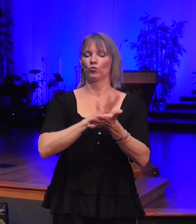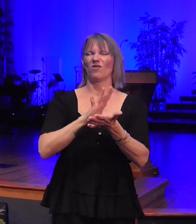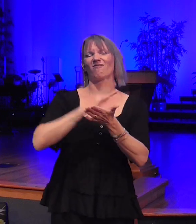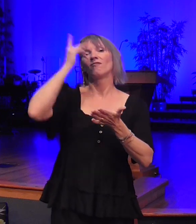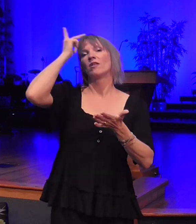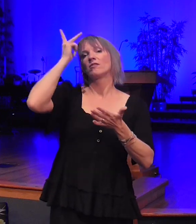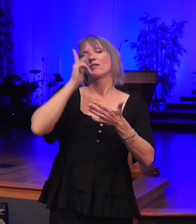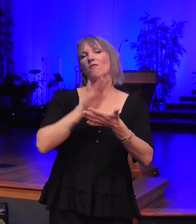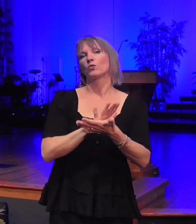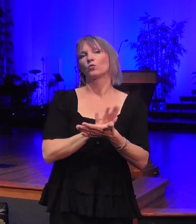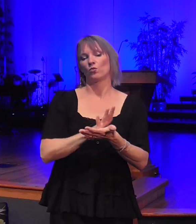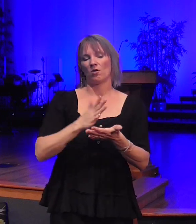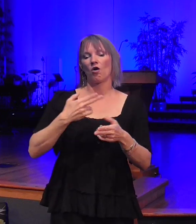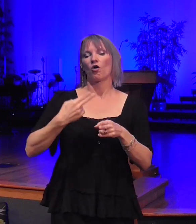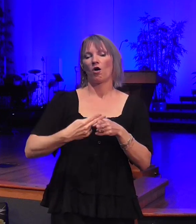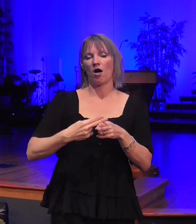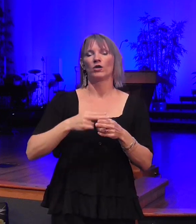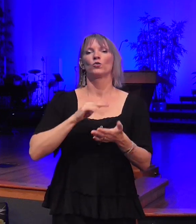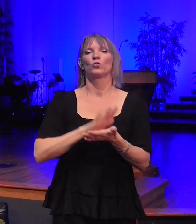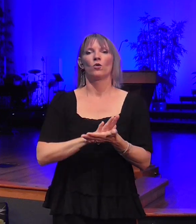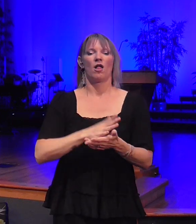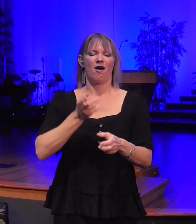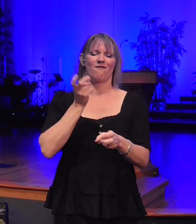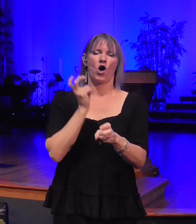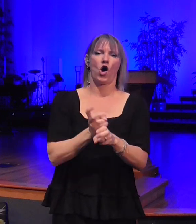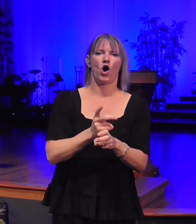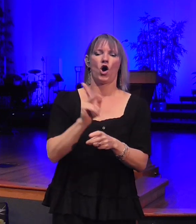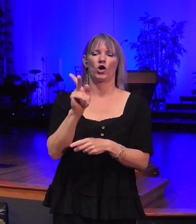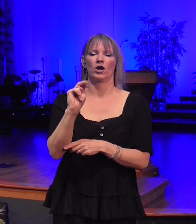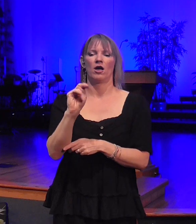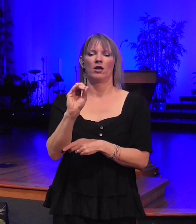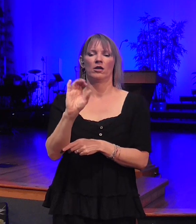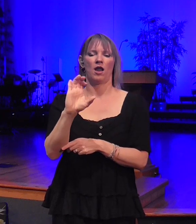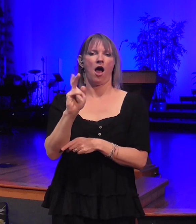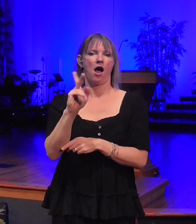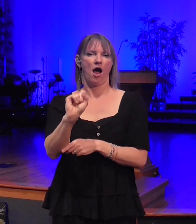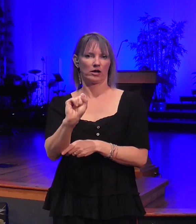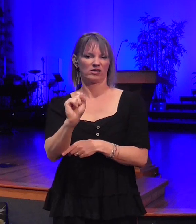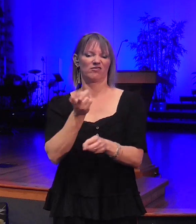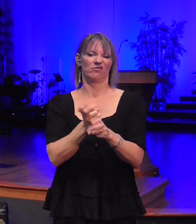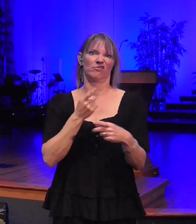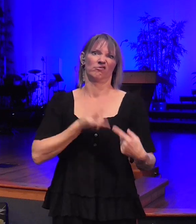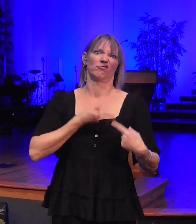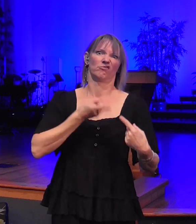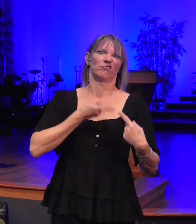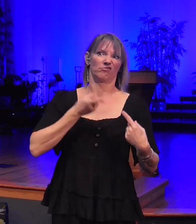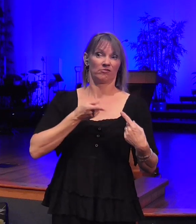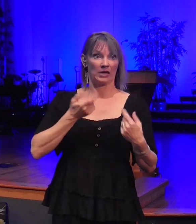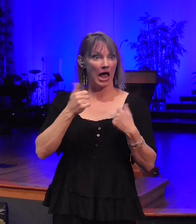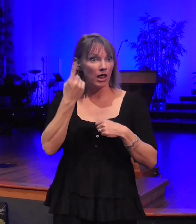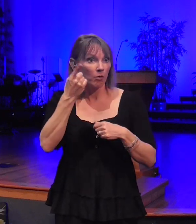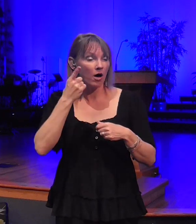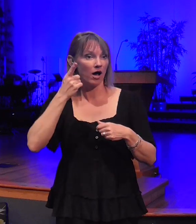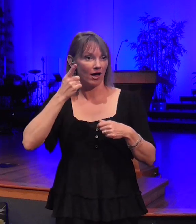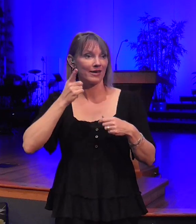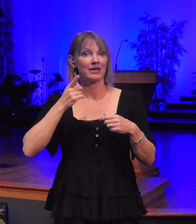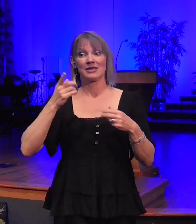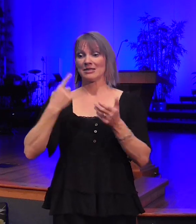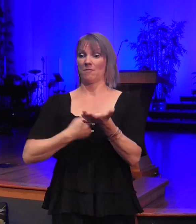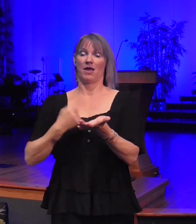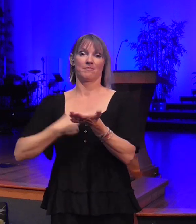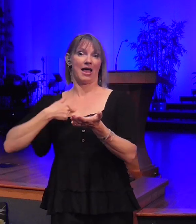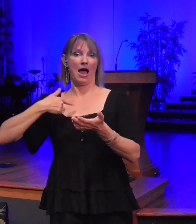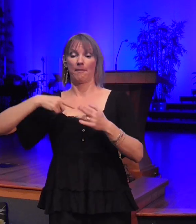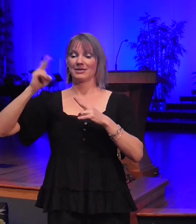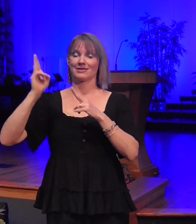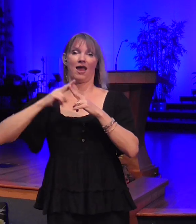called the School of Hard Knocks. Anyone attending that school currently? I have at times been the valedictorian of the School of